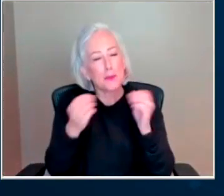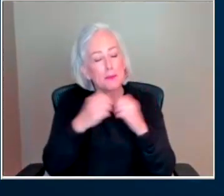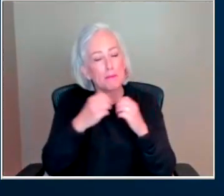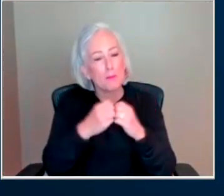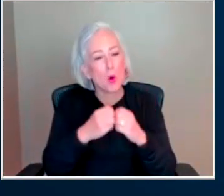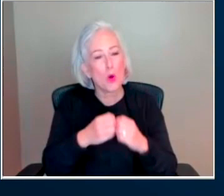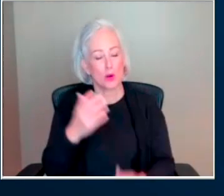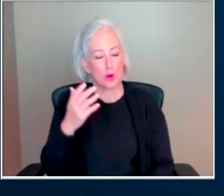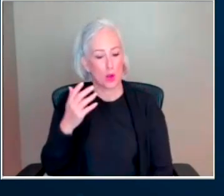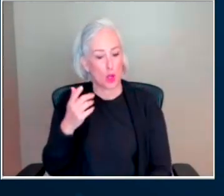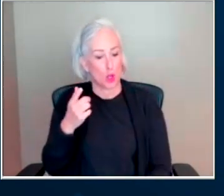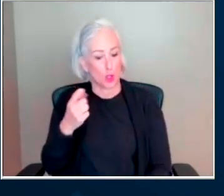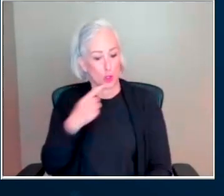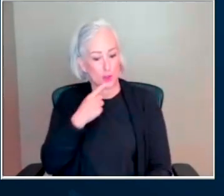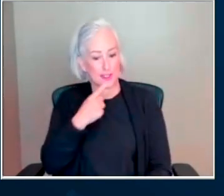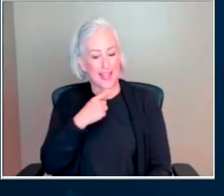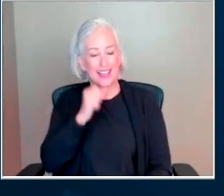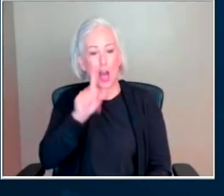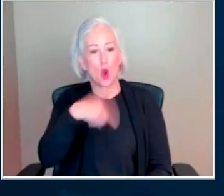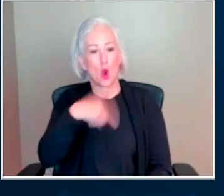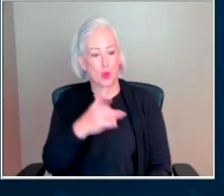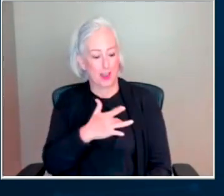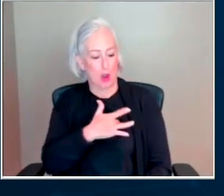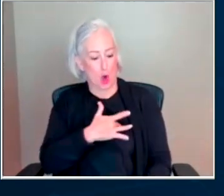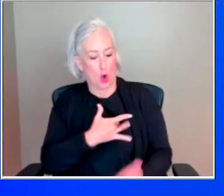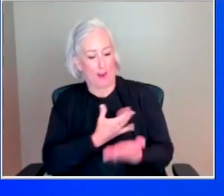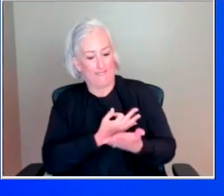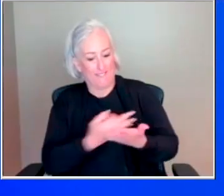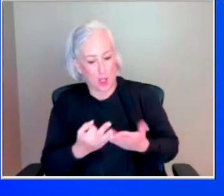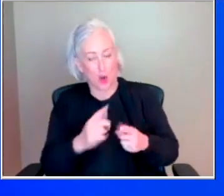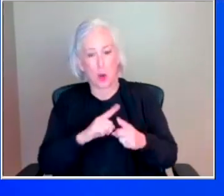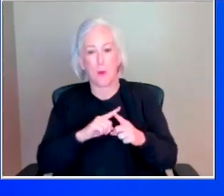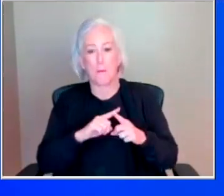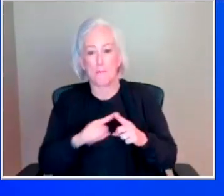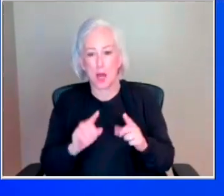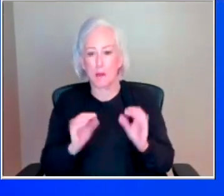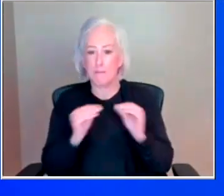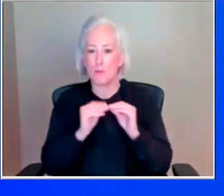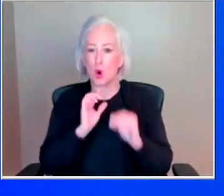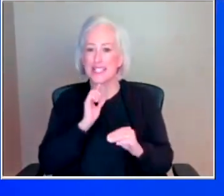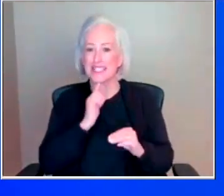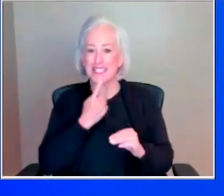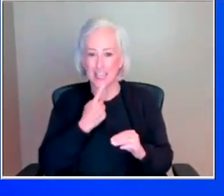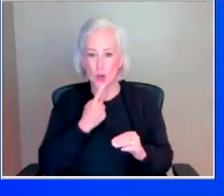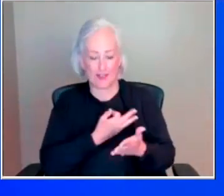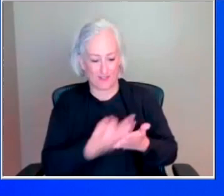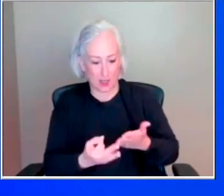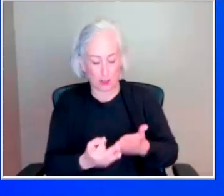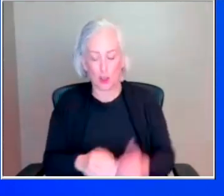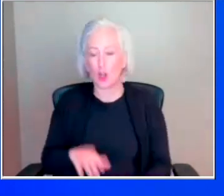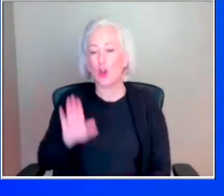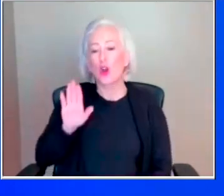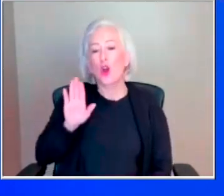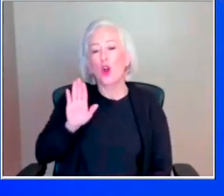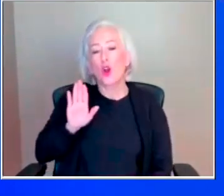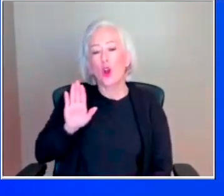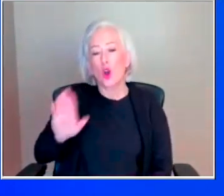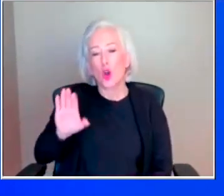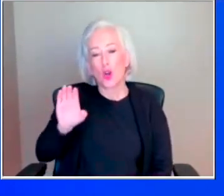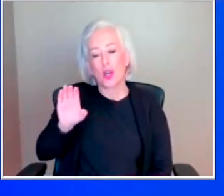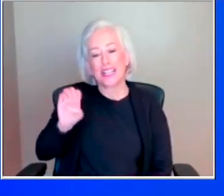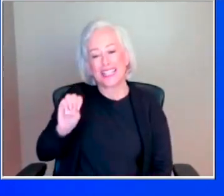heart failure, but this was advanced heart failure? So a couple things. Her ejection fraction was 10%, meaning that